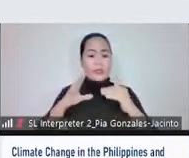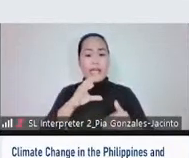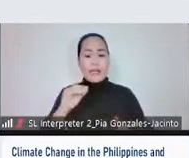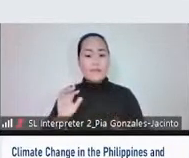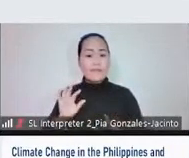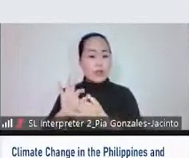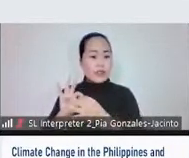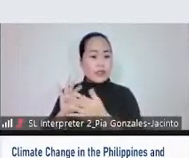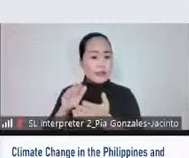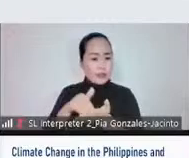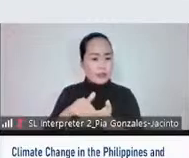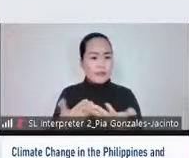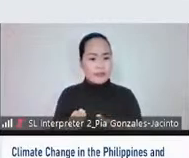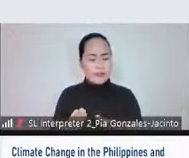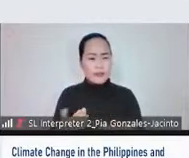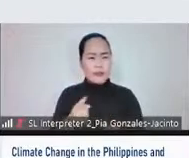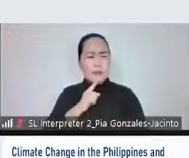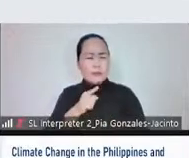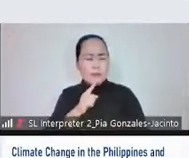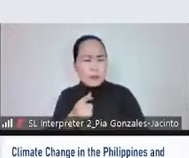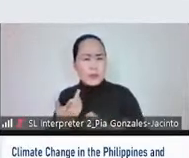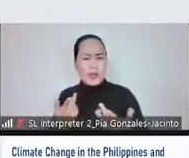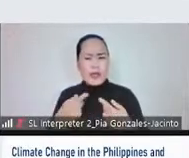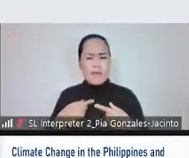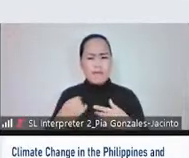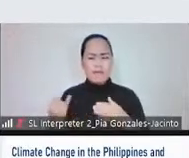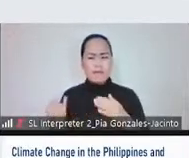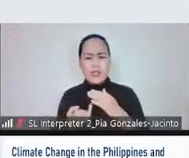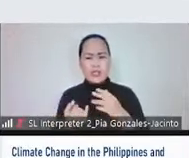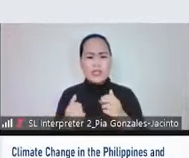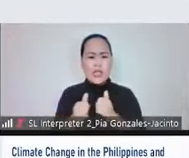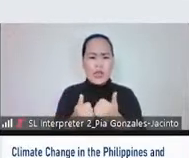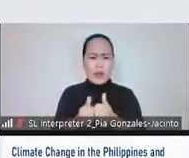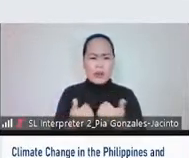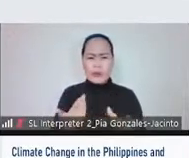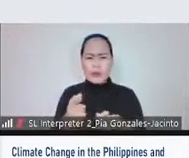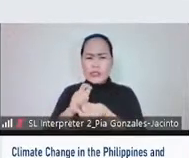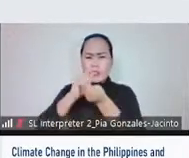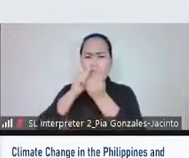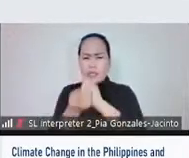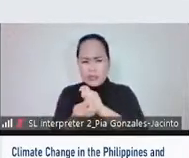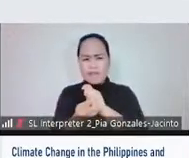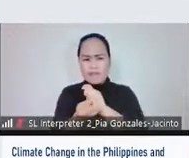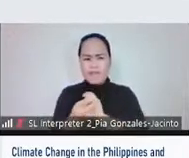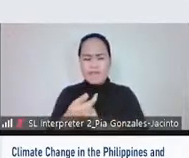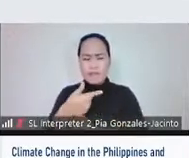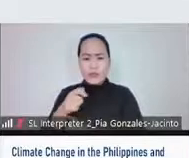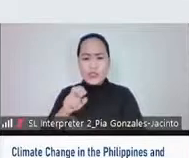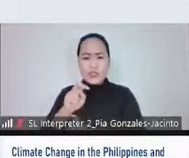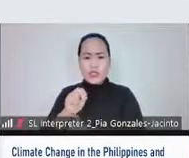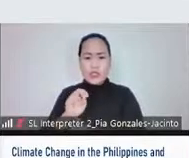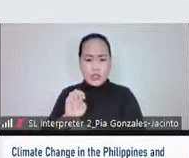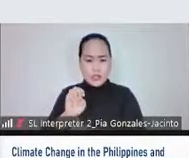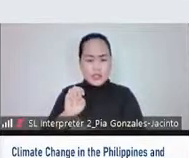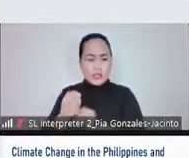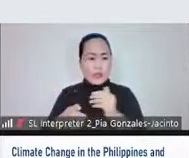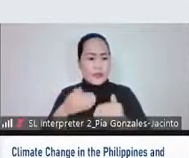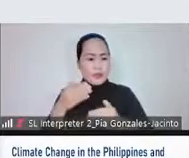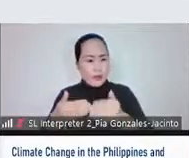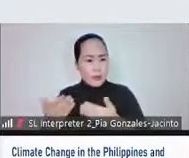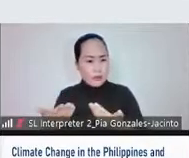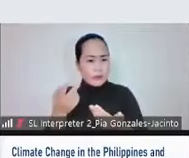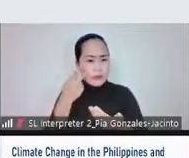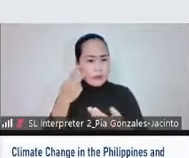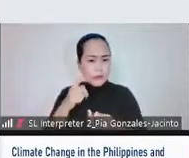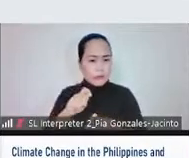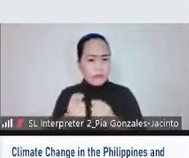isolations and reconnections make the genome highly adaptive to changing connections with gene flow, alternating with island or founder effects.